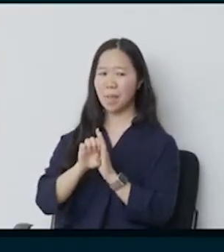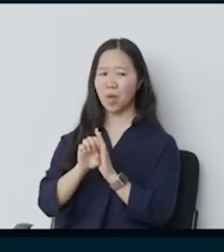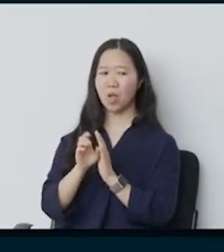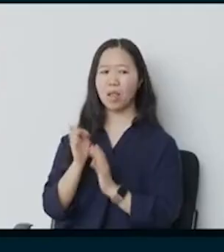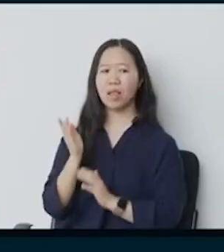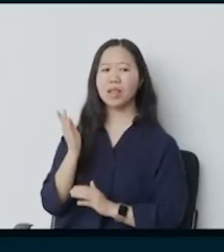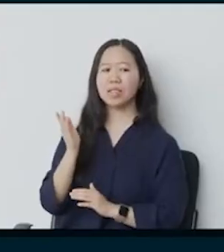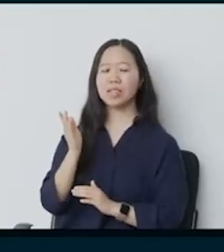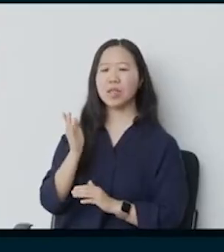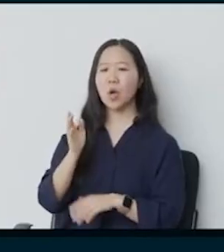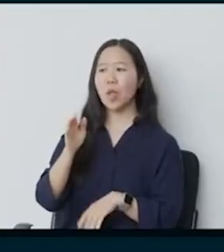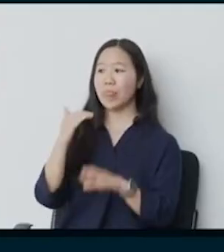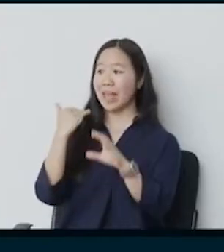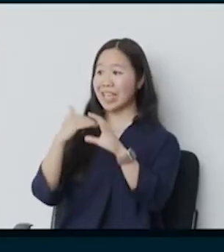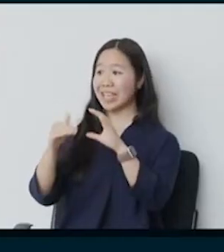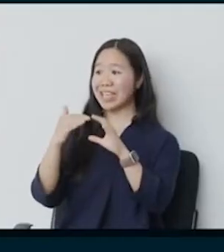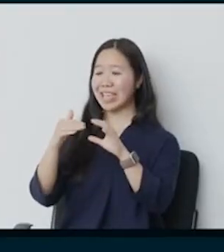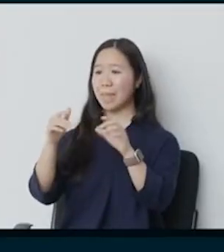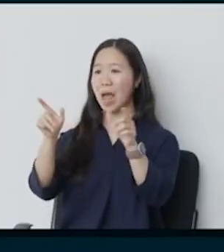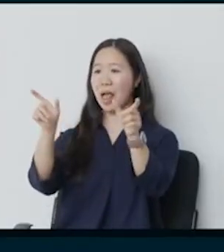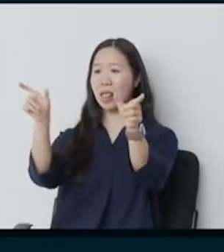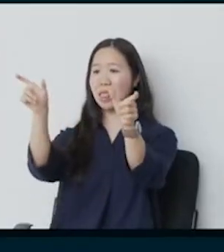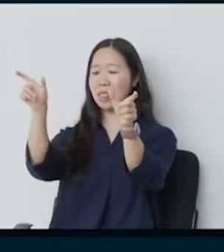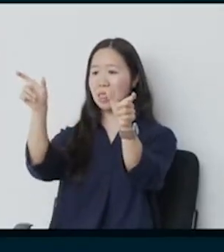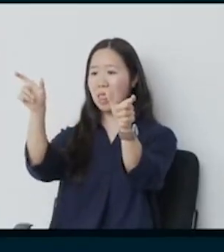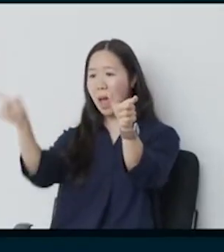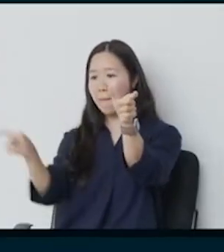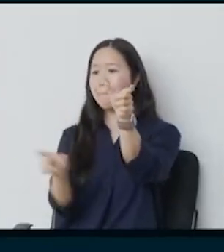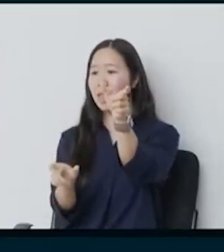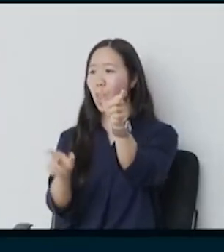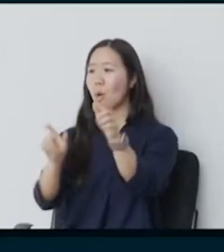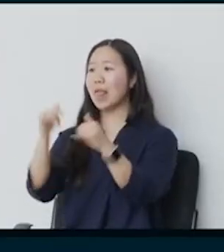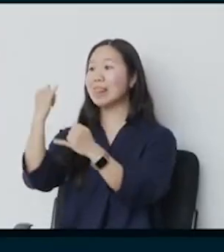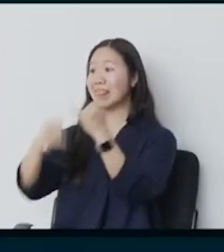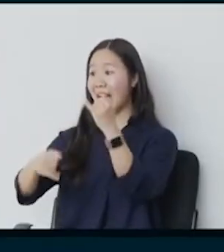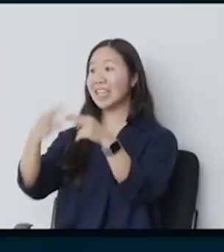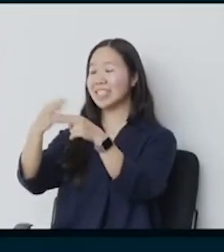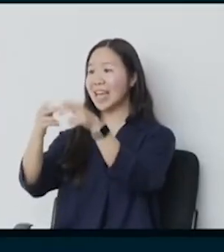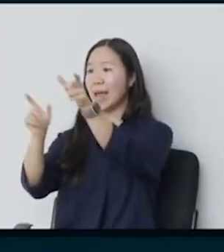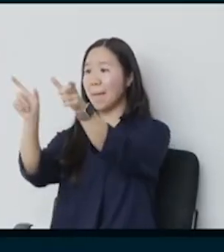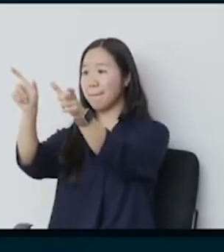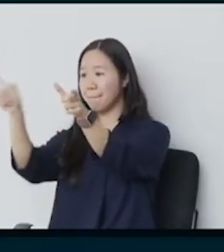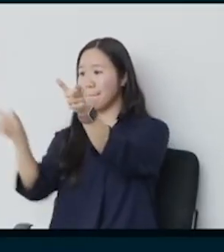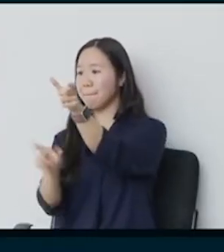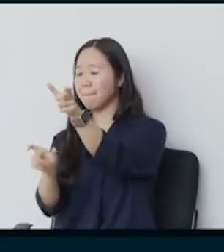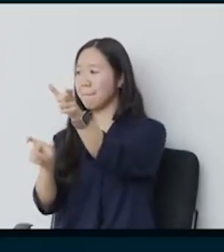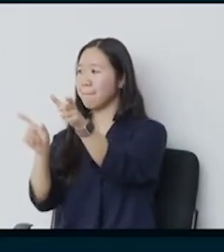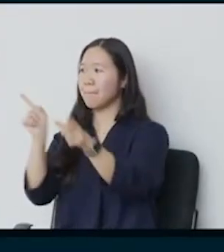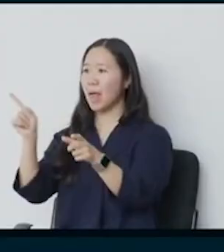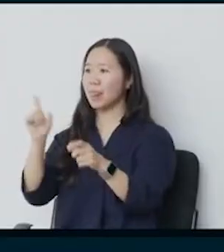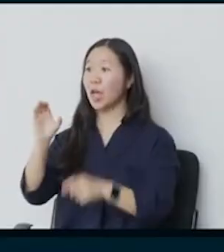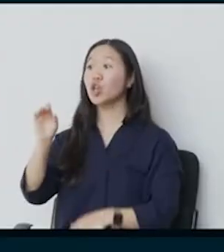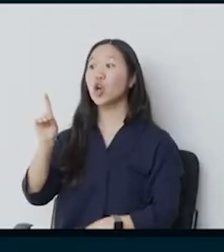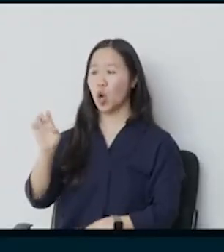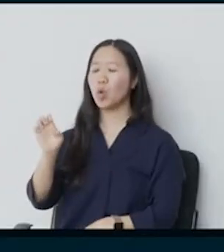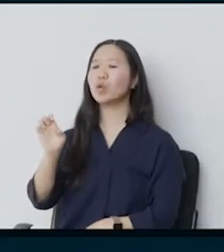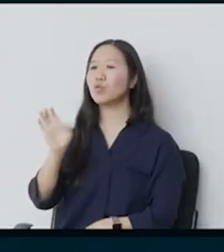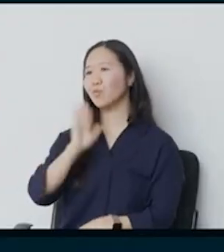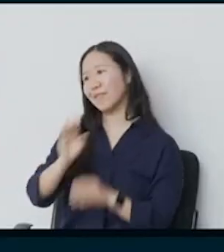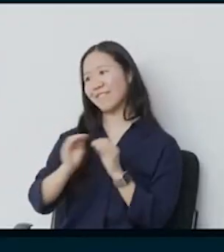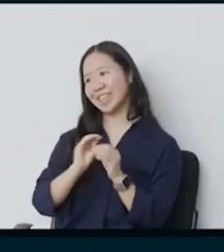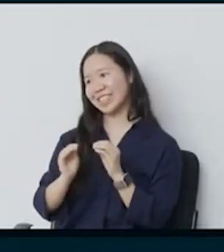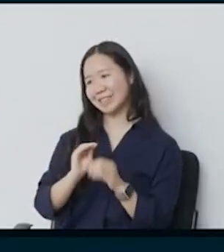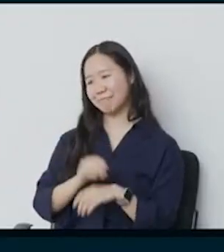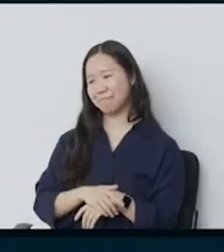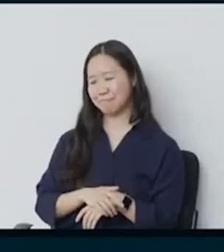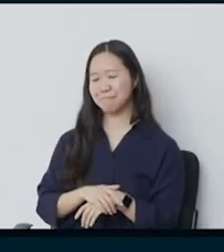email text box below the last name, and that is fixing the tab order problem. Now, sometimes when you do this, when you start messing with your code tab